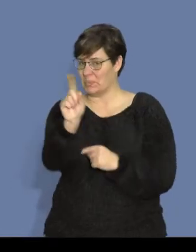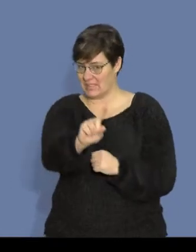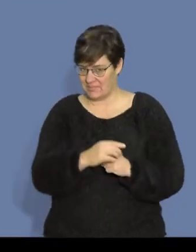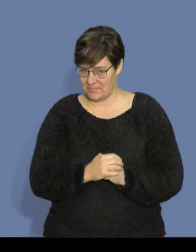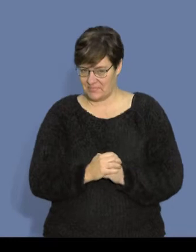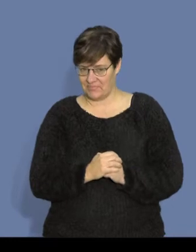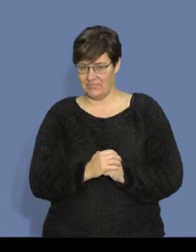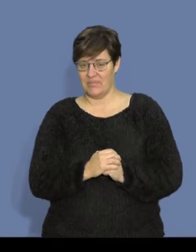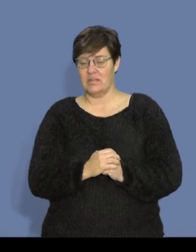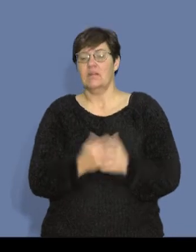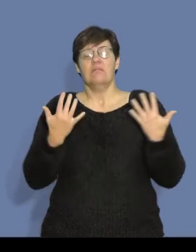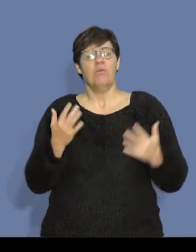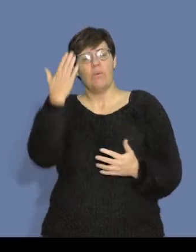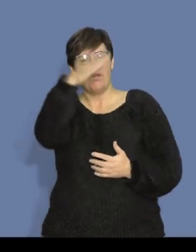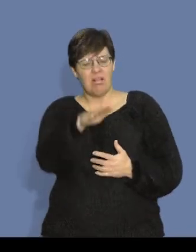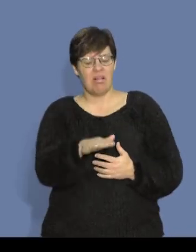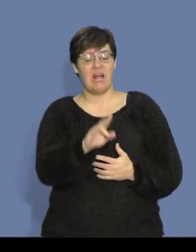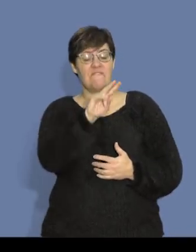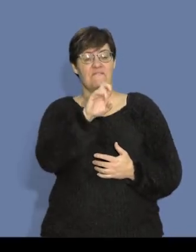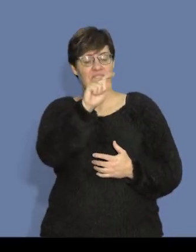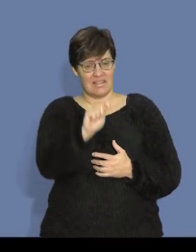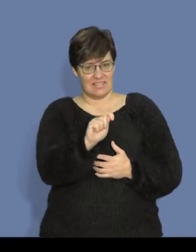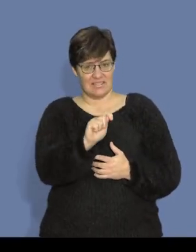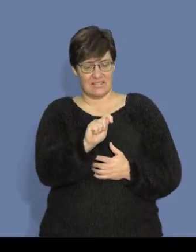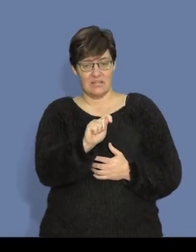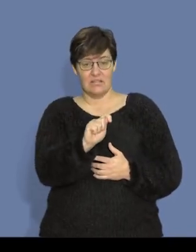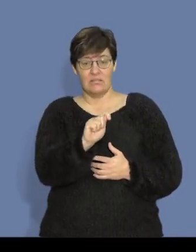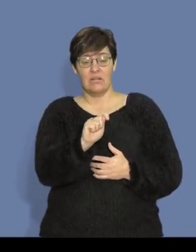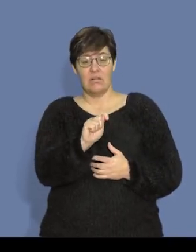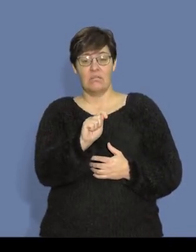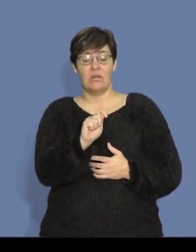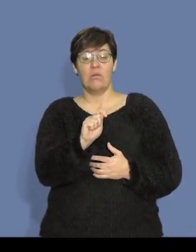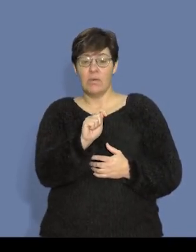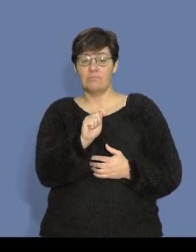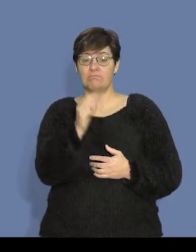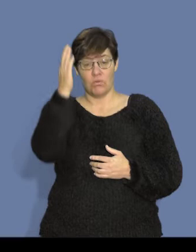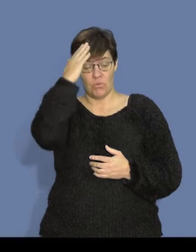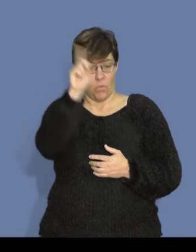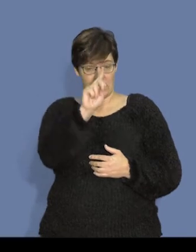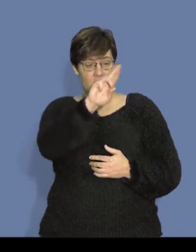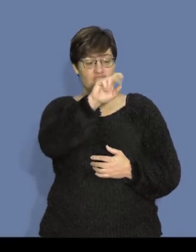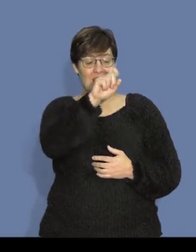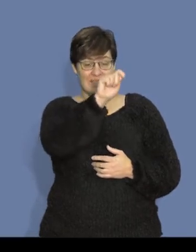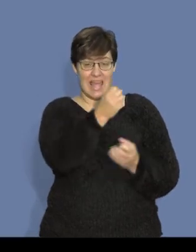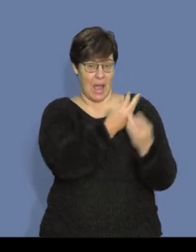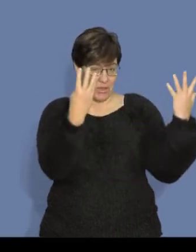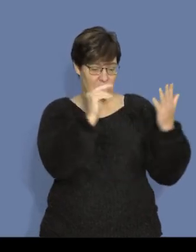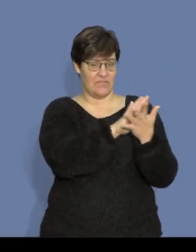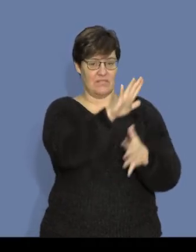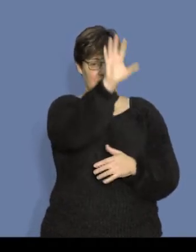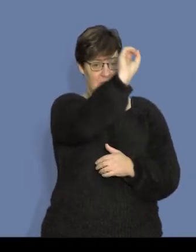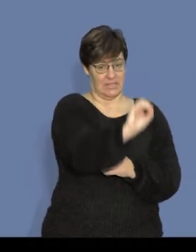We know that when we're dealing with our VAT, we take into consideration the VAT rate to be